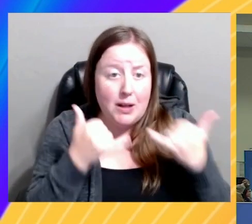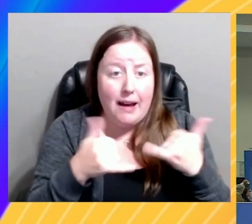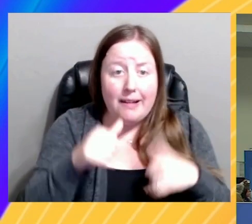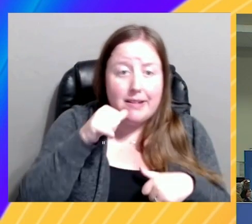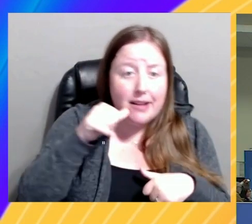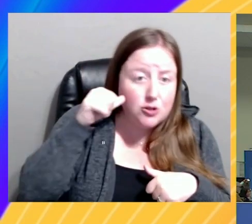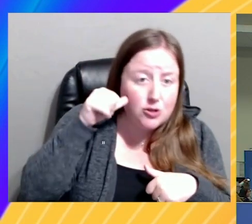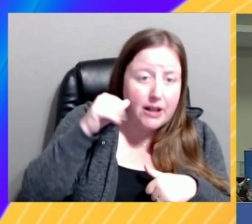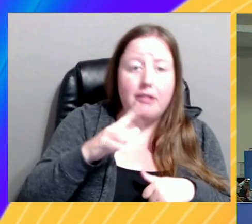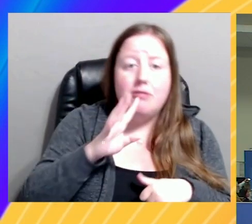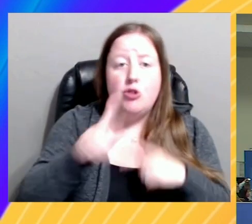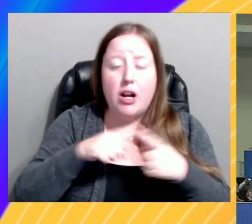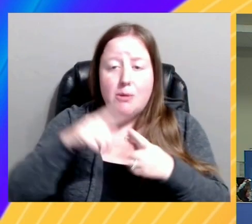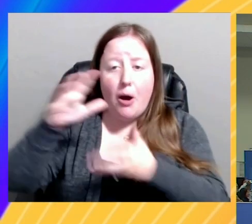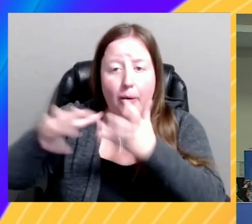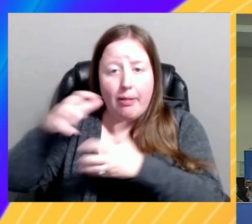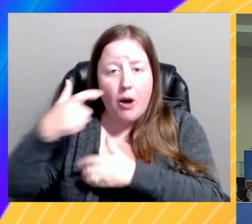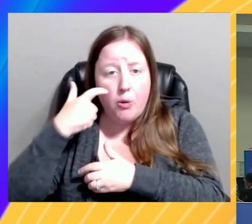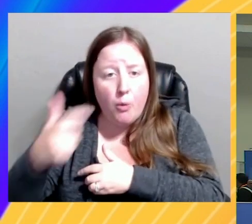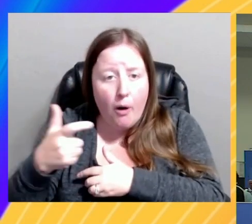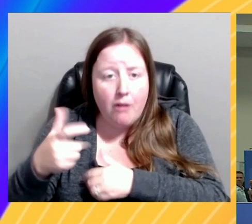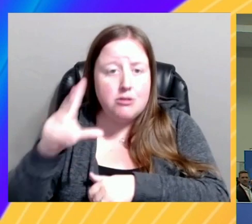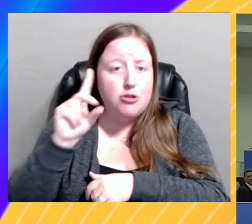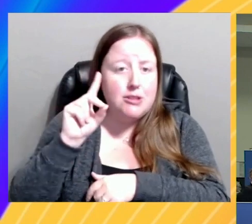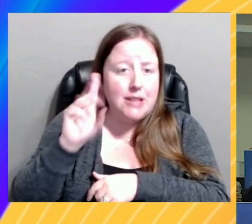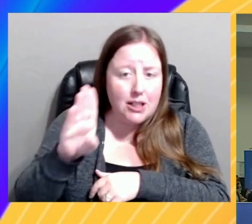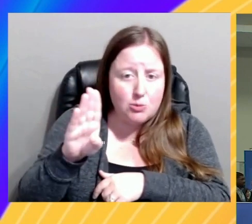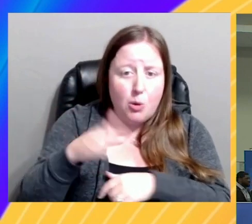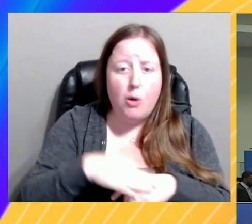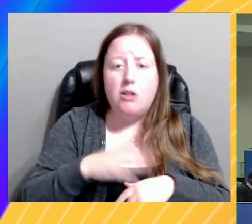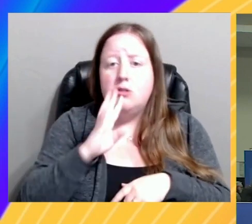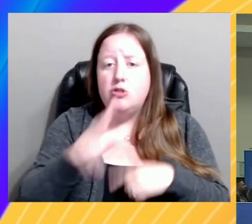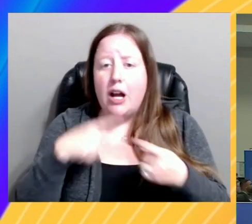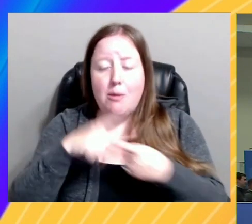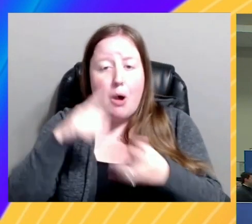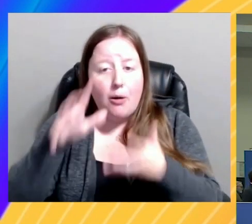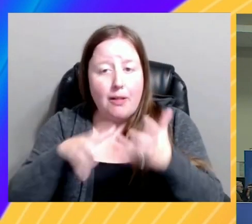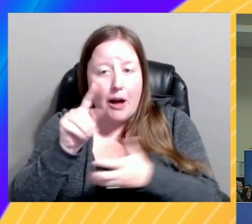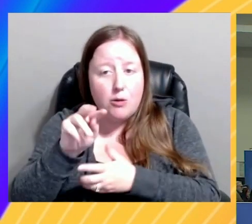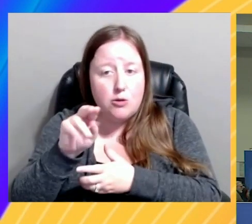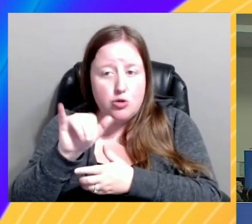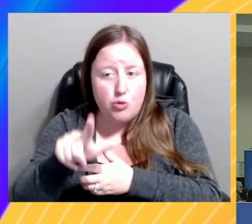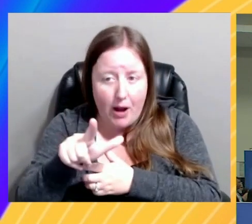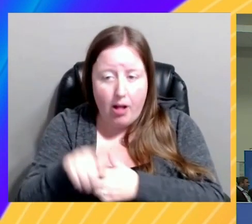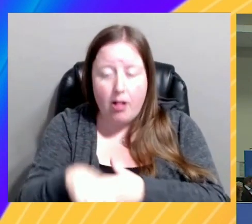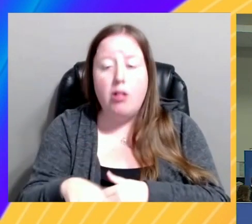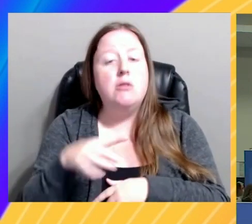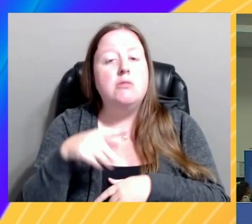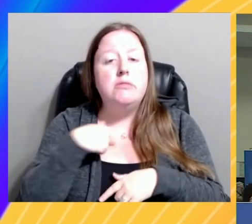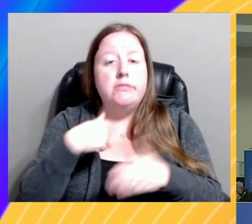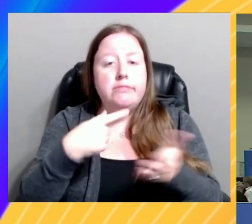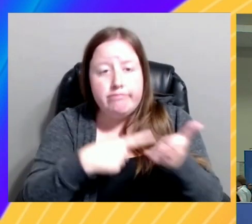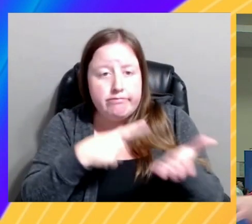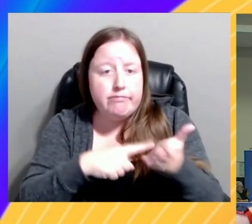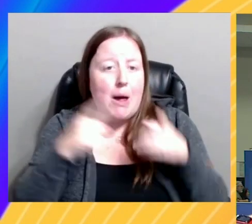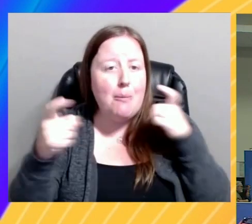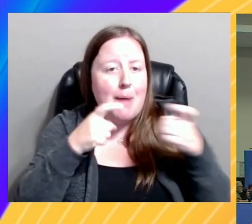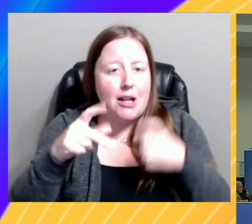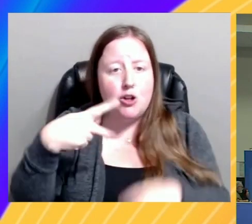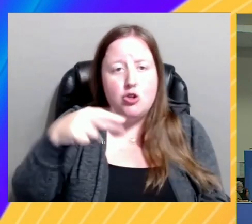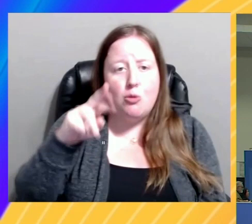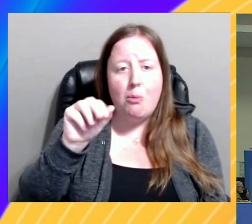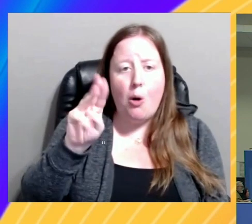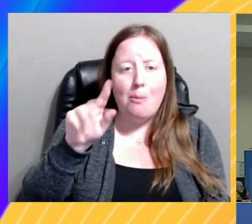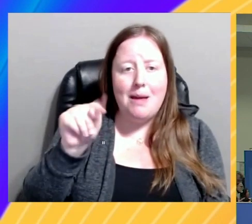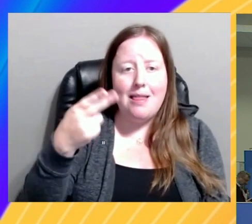CloudWatch, some dashboards. We just got done talking about CloudTrail. We've actually talked about Managed Prometheus, which then feeds information